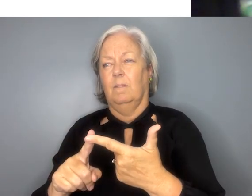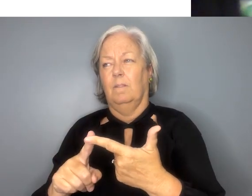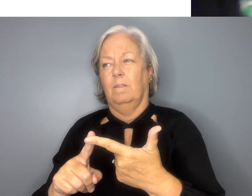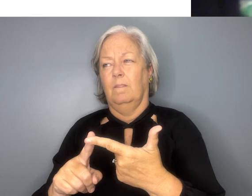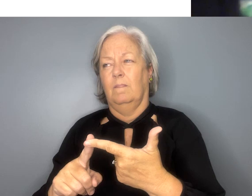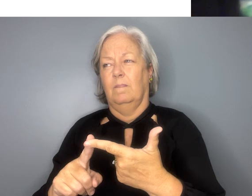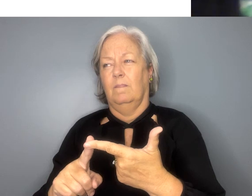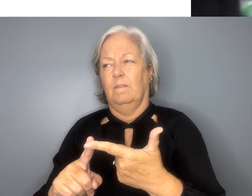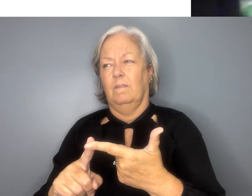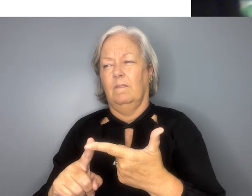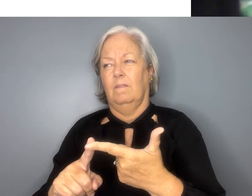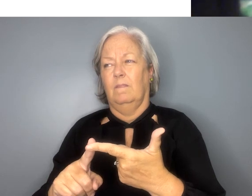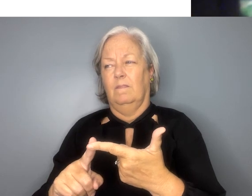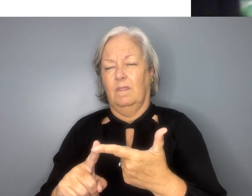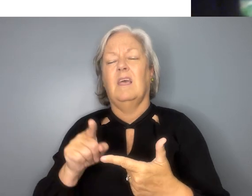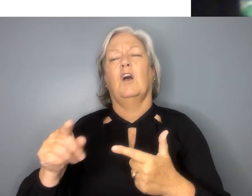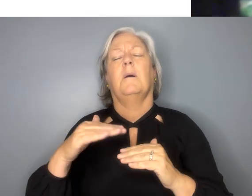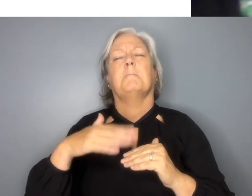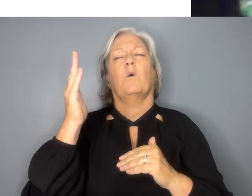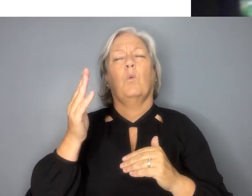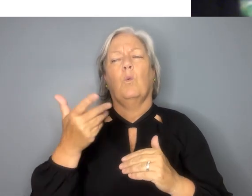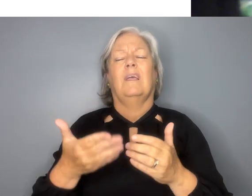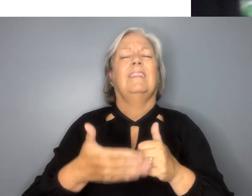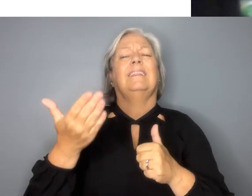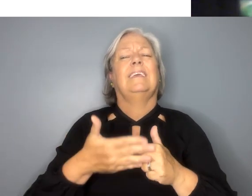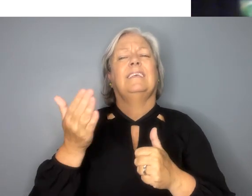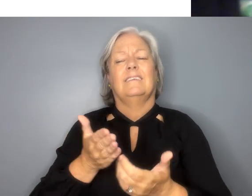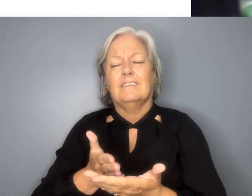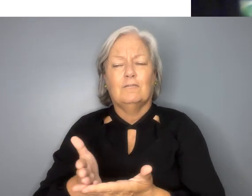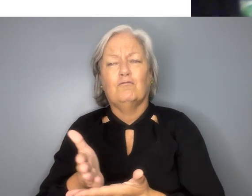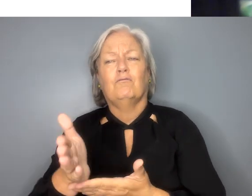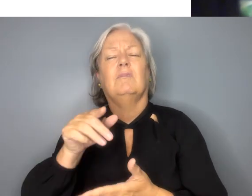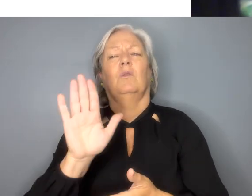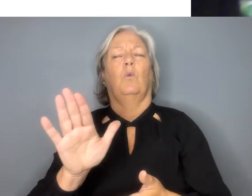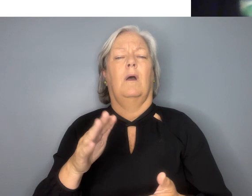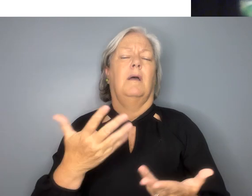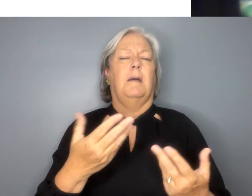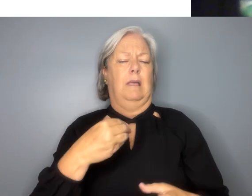a much easier path when going through the